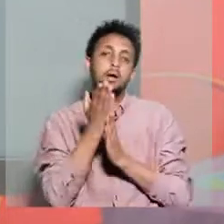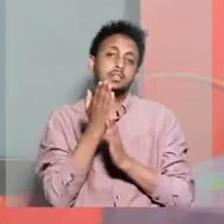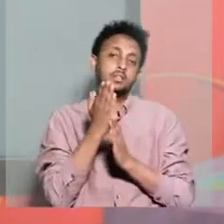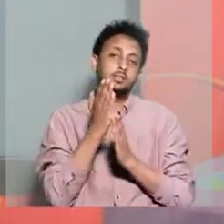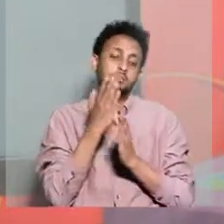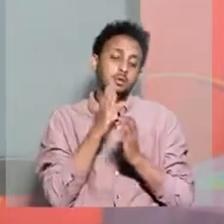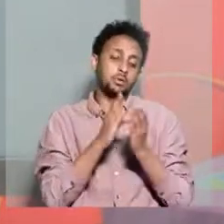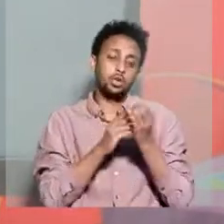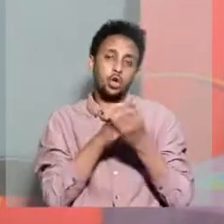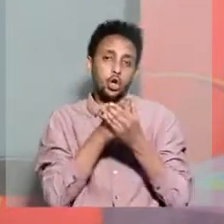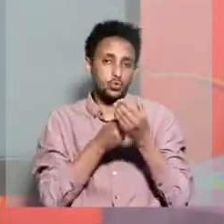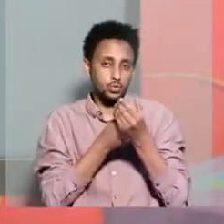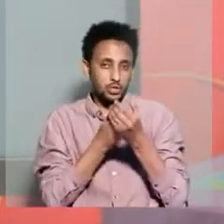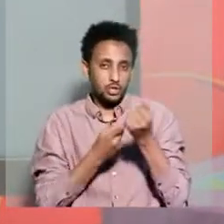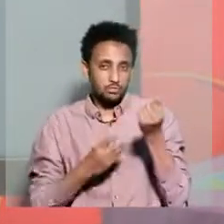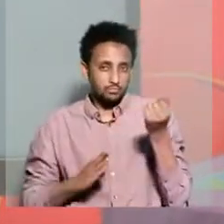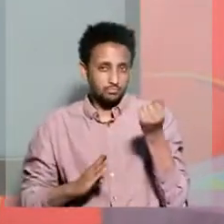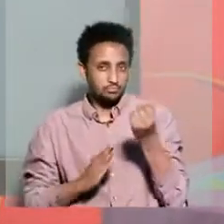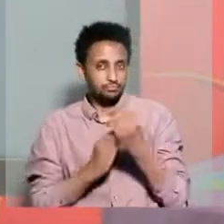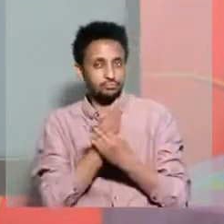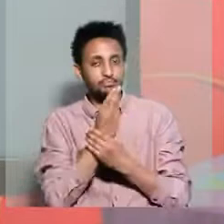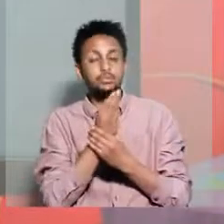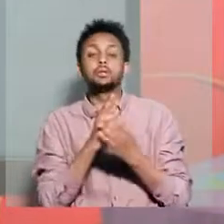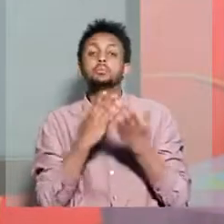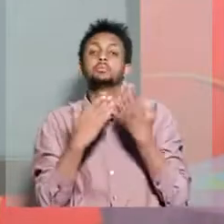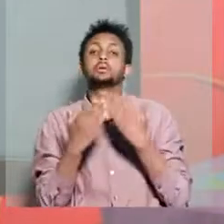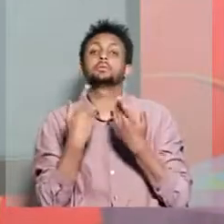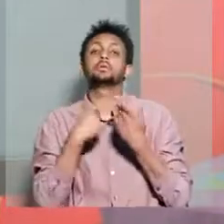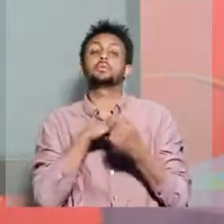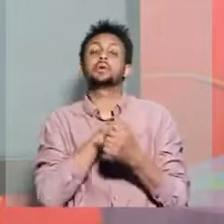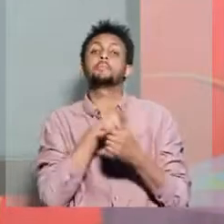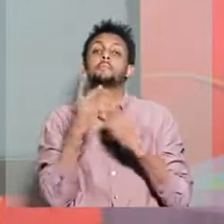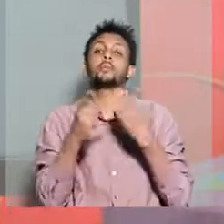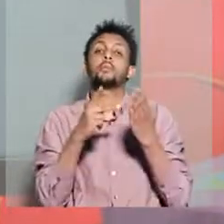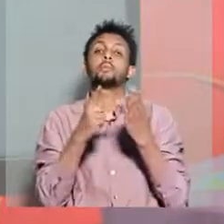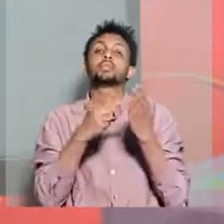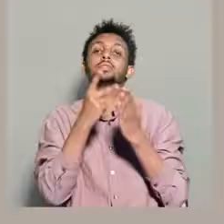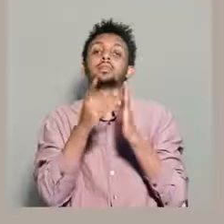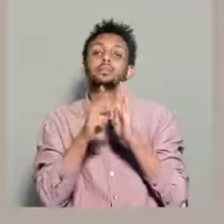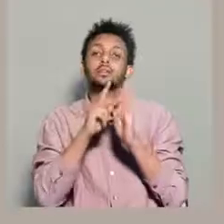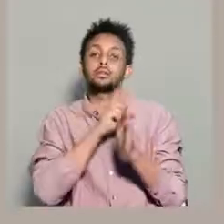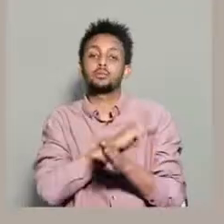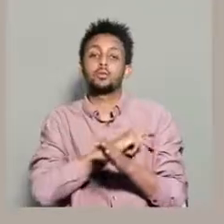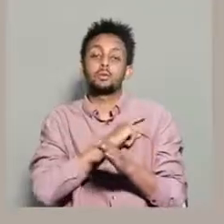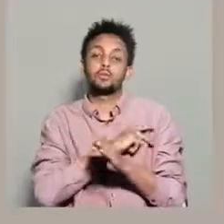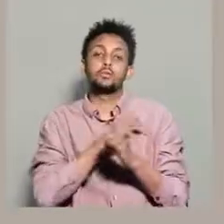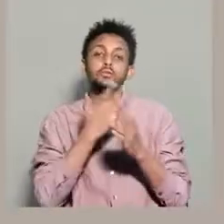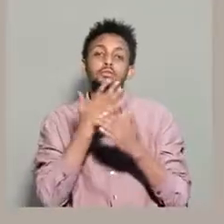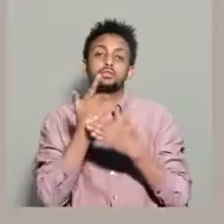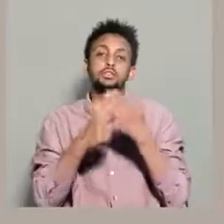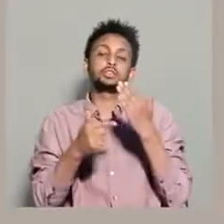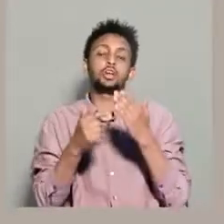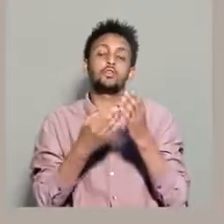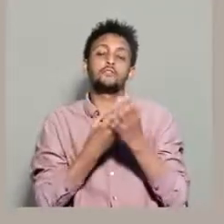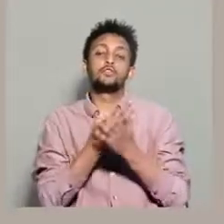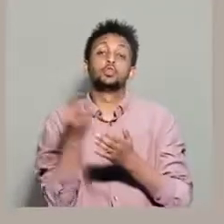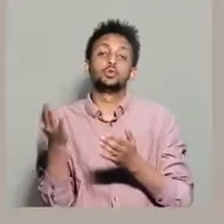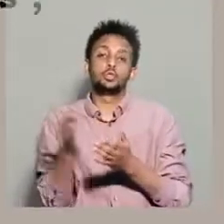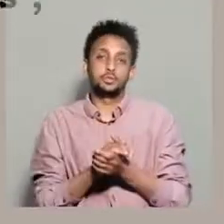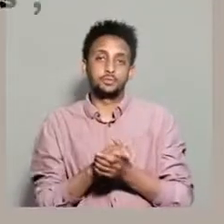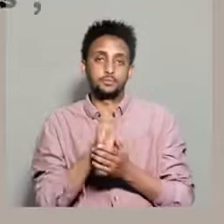conduit or container, so that we are trying to see about the property or characteristics of such kinds of fluids.